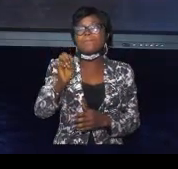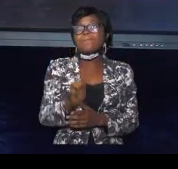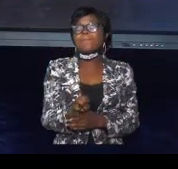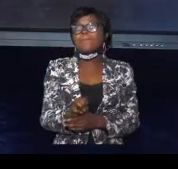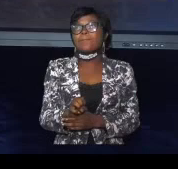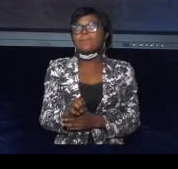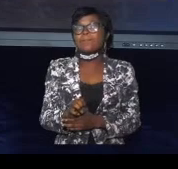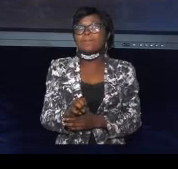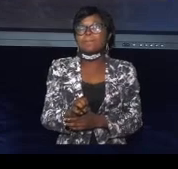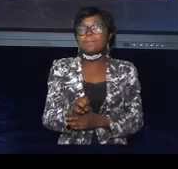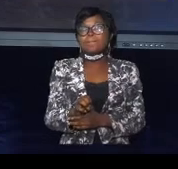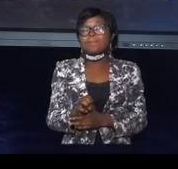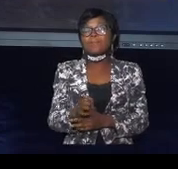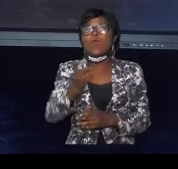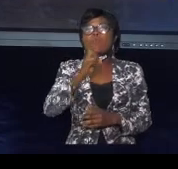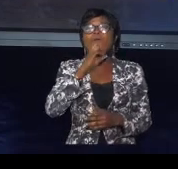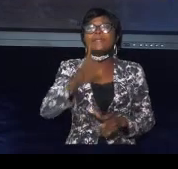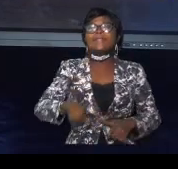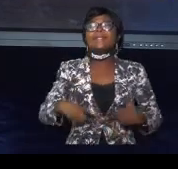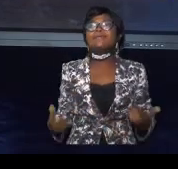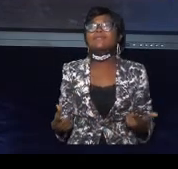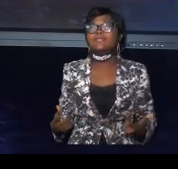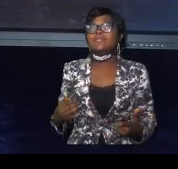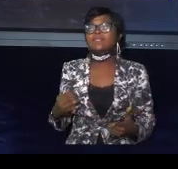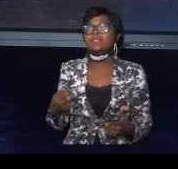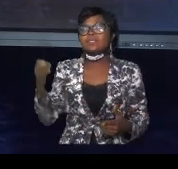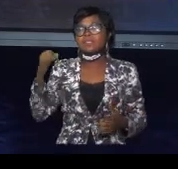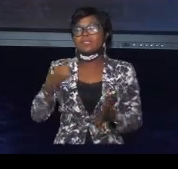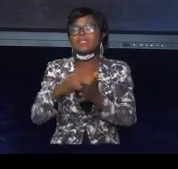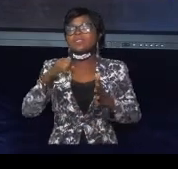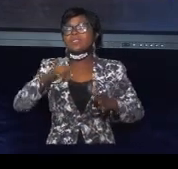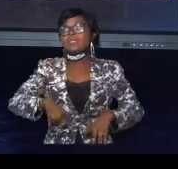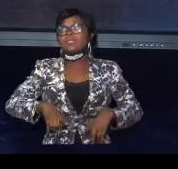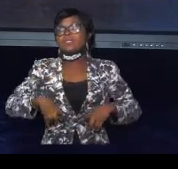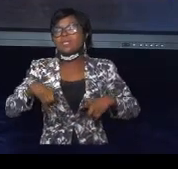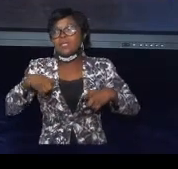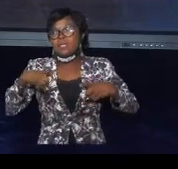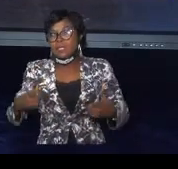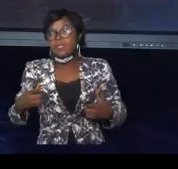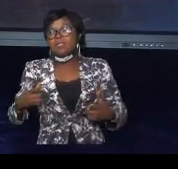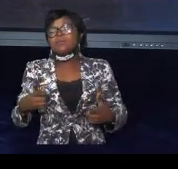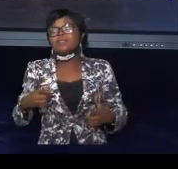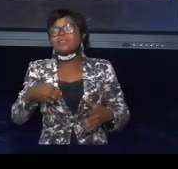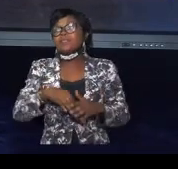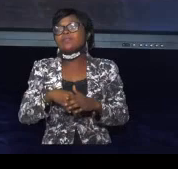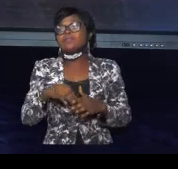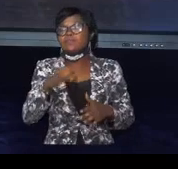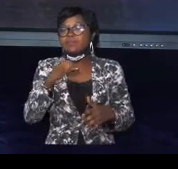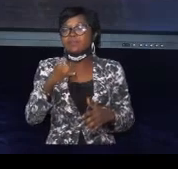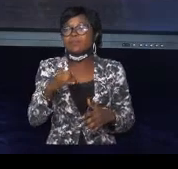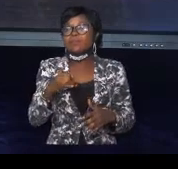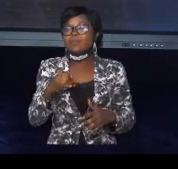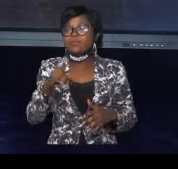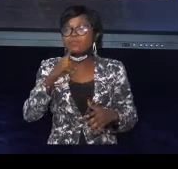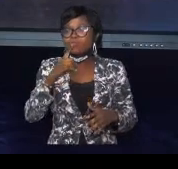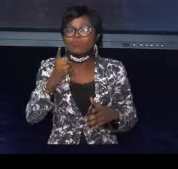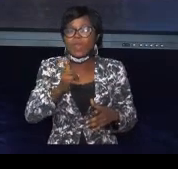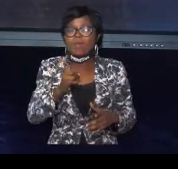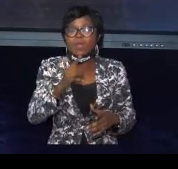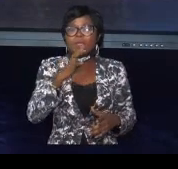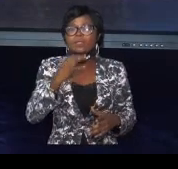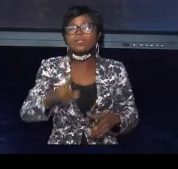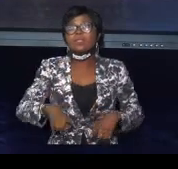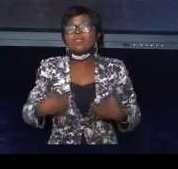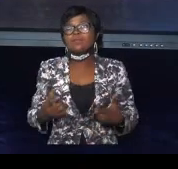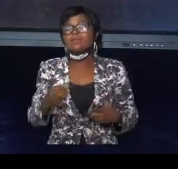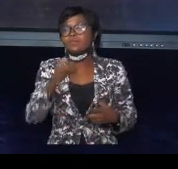all about. Yes. A mouse. Where does it live? It lives in a hole. Oh, I heard you. You said it lives inside the